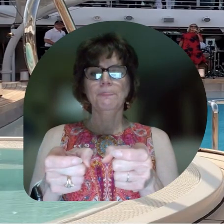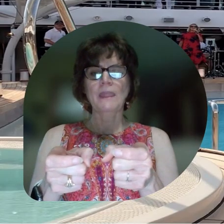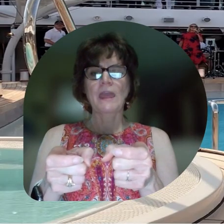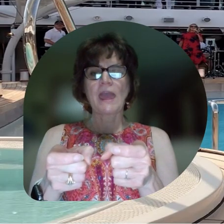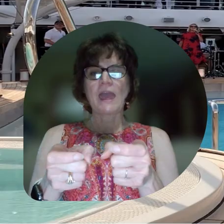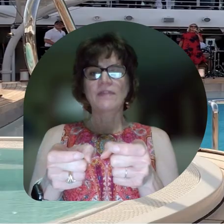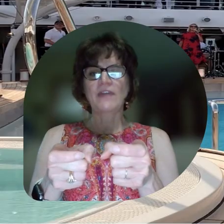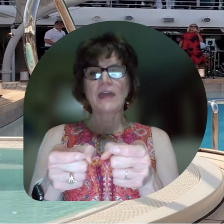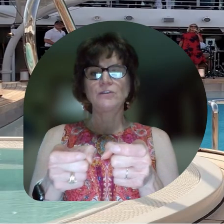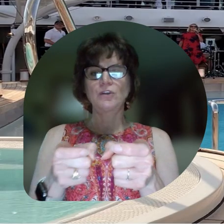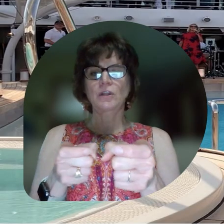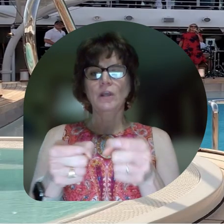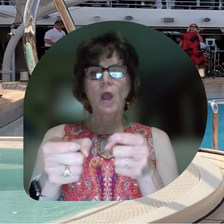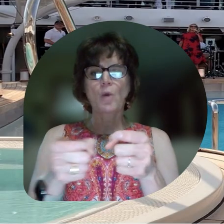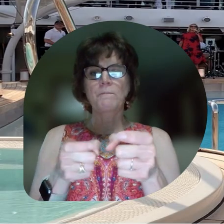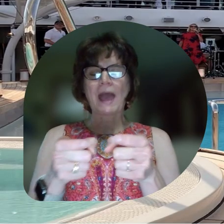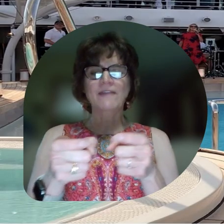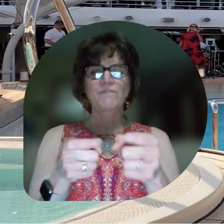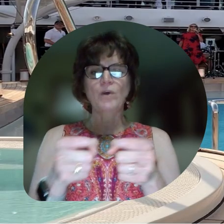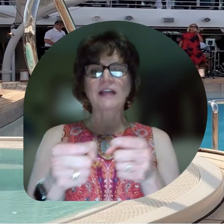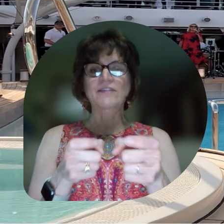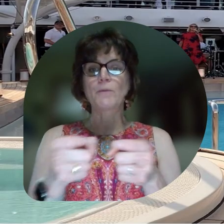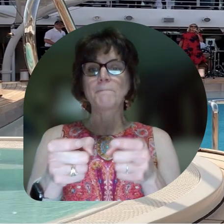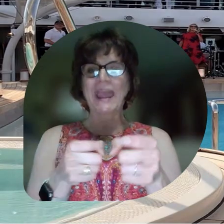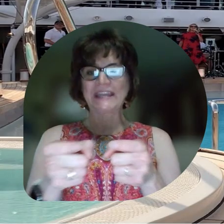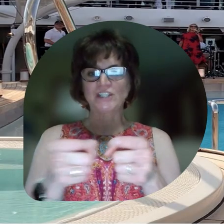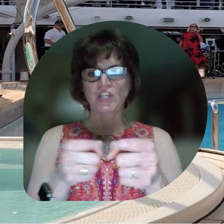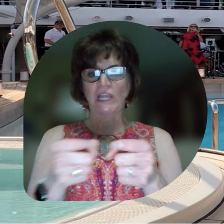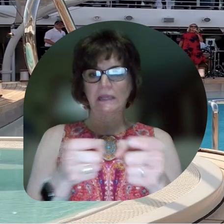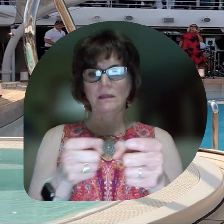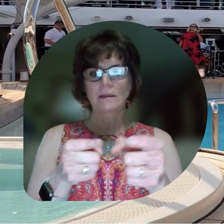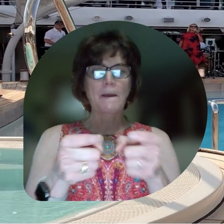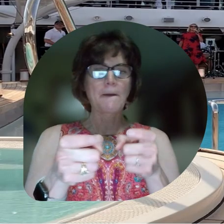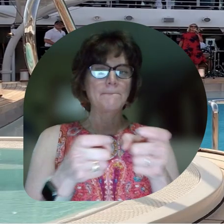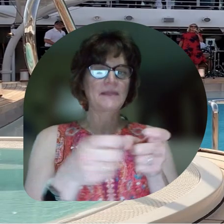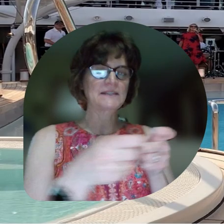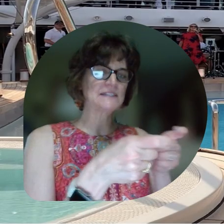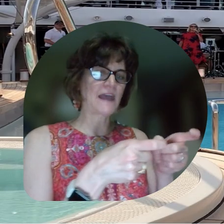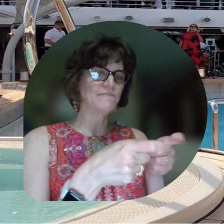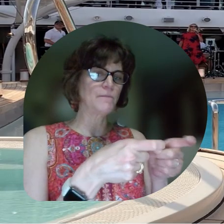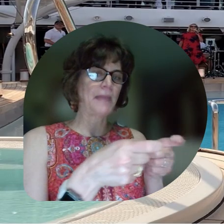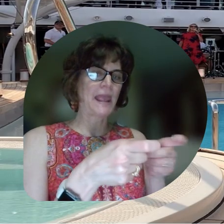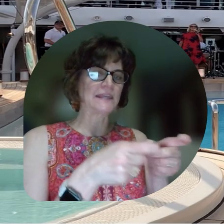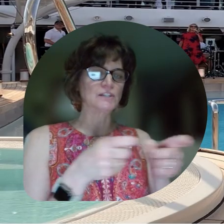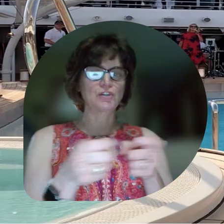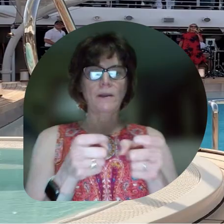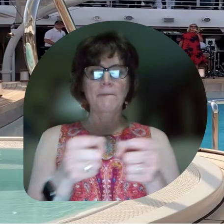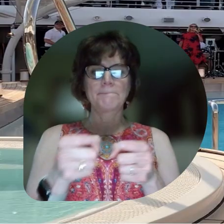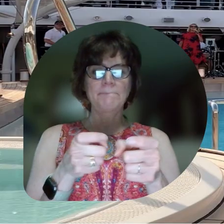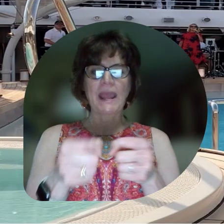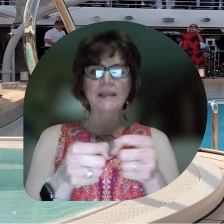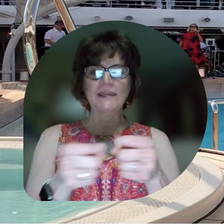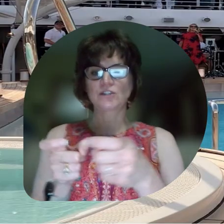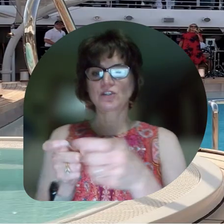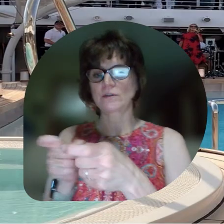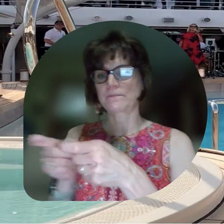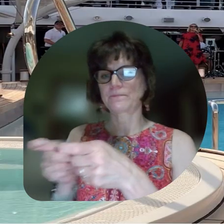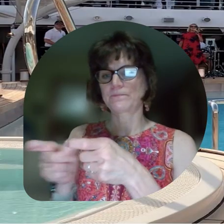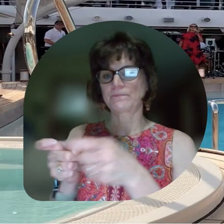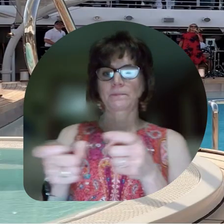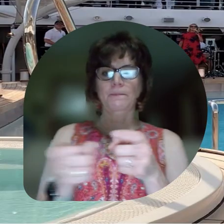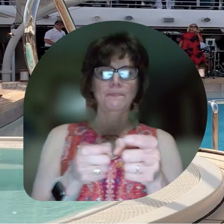side, and then you're going to go back and forth like they're managing. That's the sign for manage.